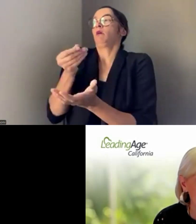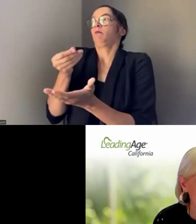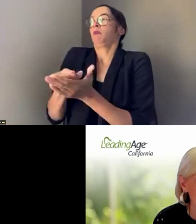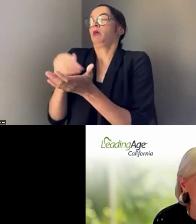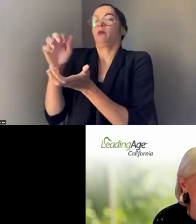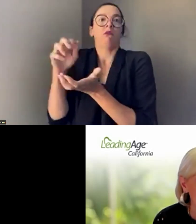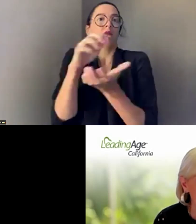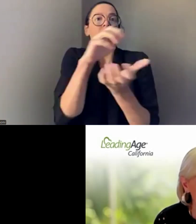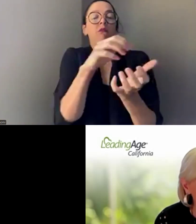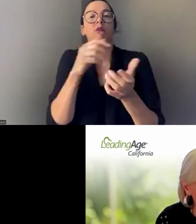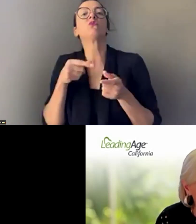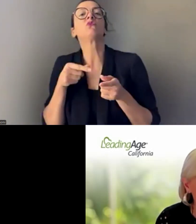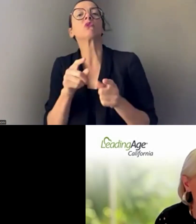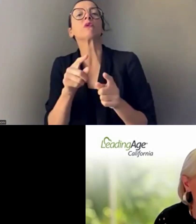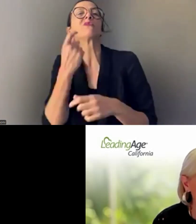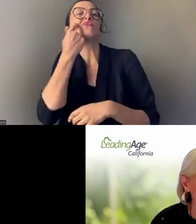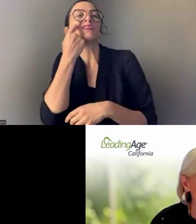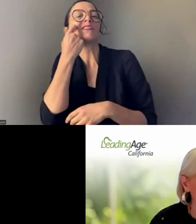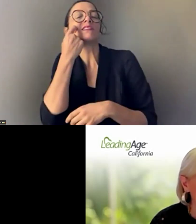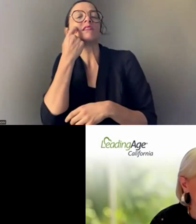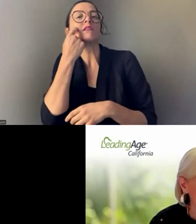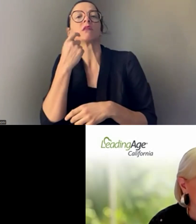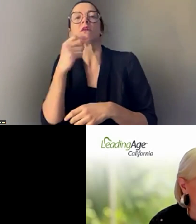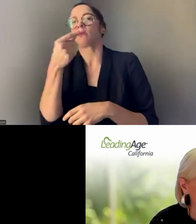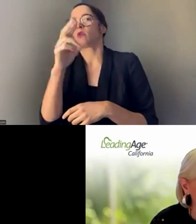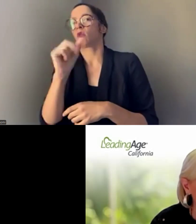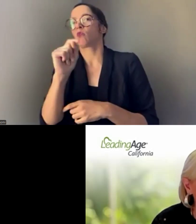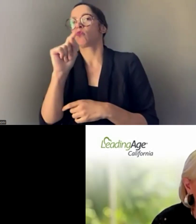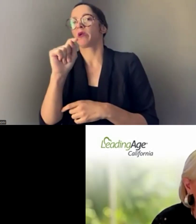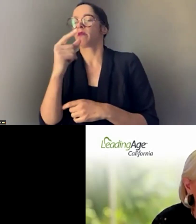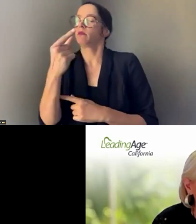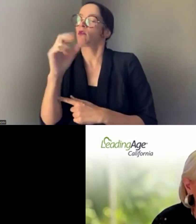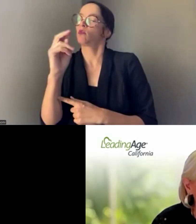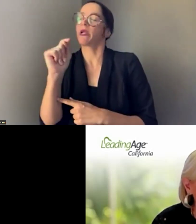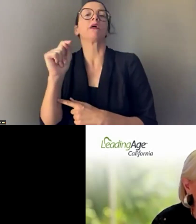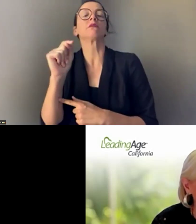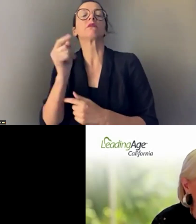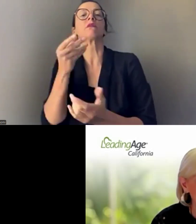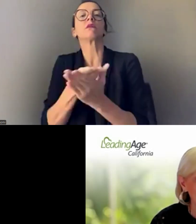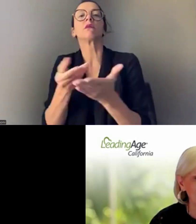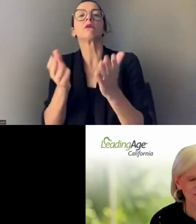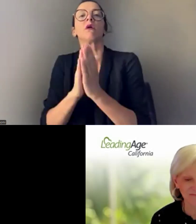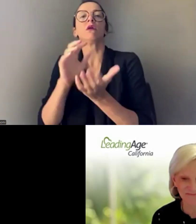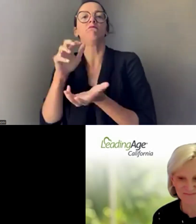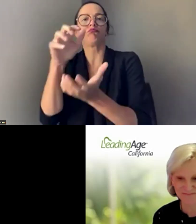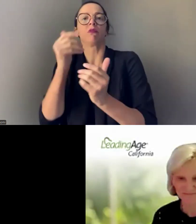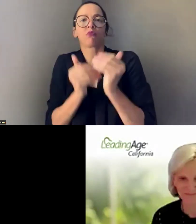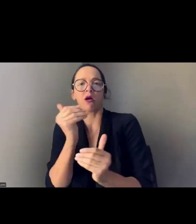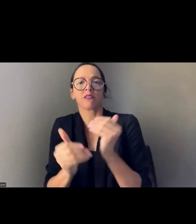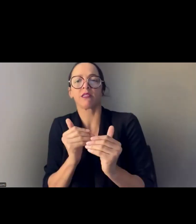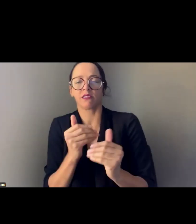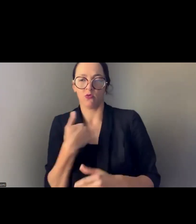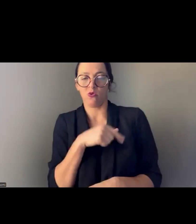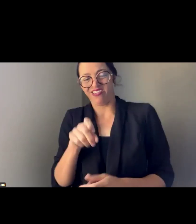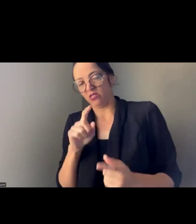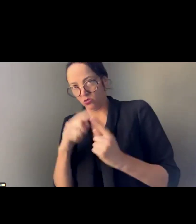being paid timely. So I think that needs to be taken into consideration. Thank you. Thank you, Jeannie. And I see also, Marty, you have a comment